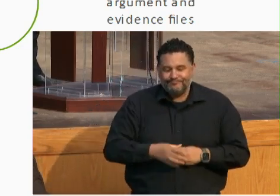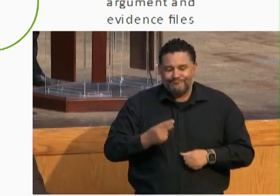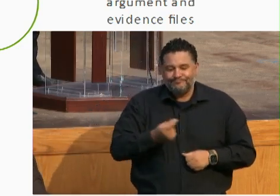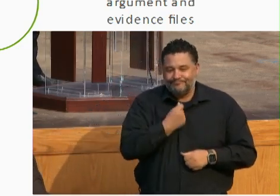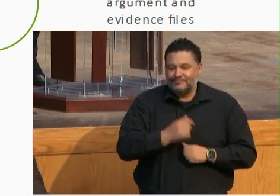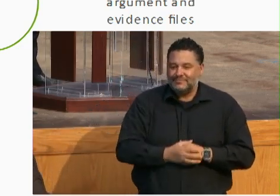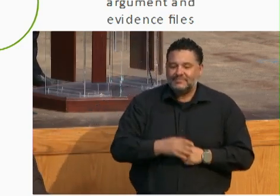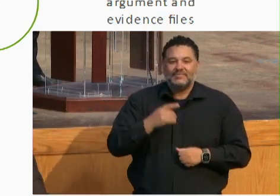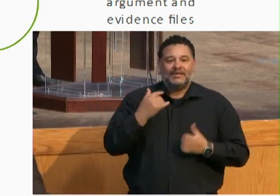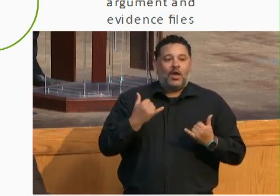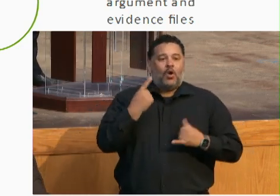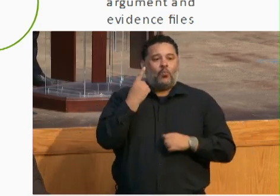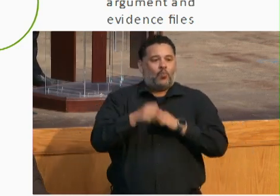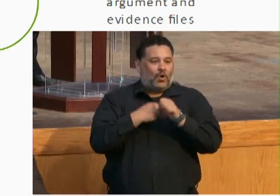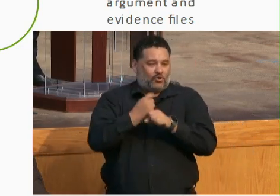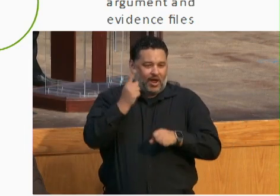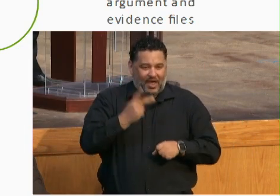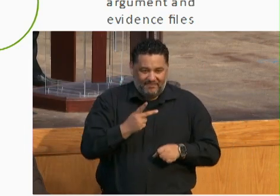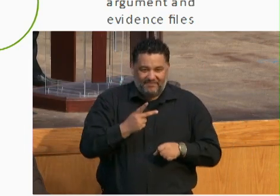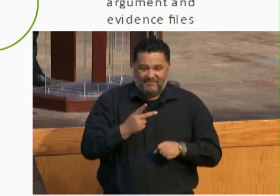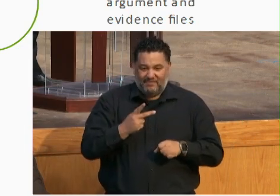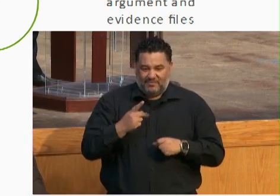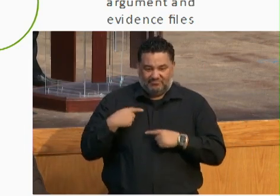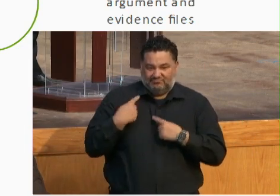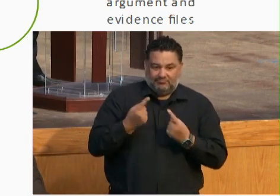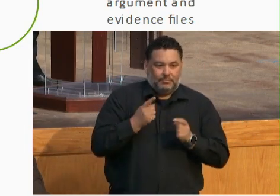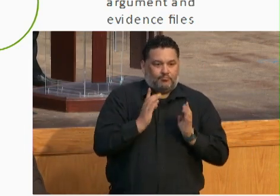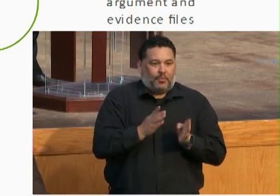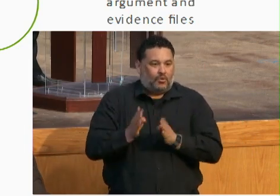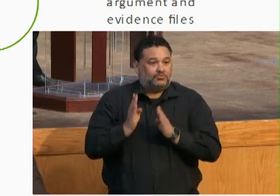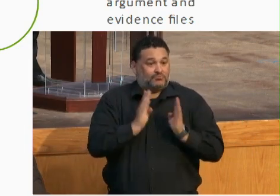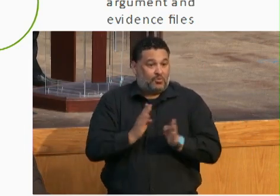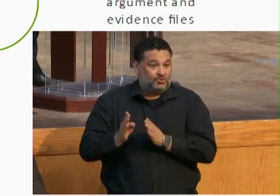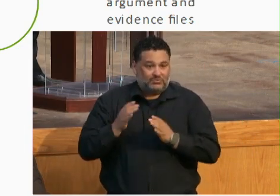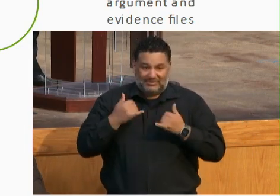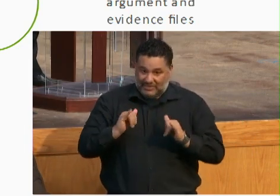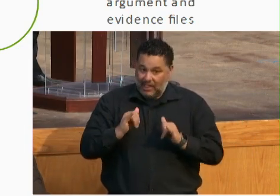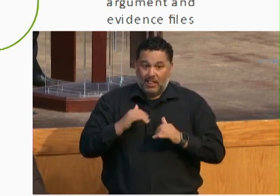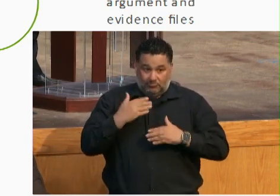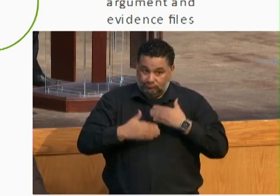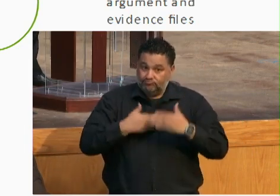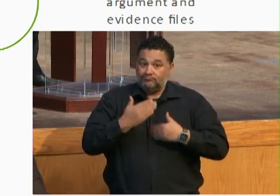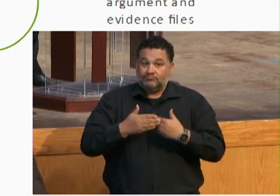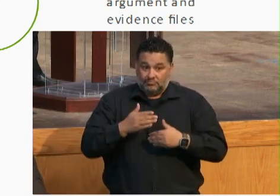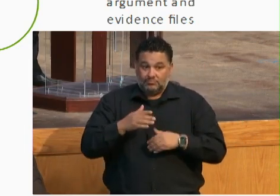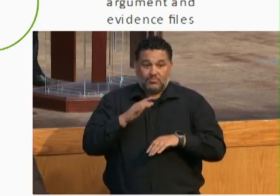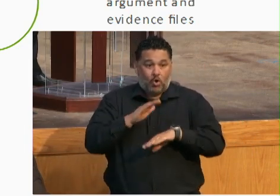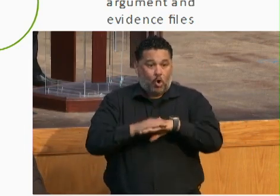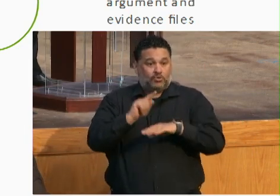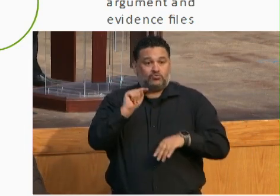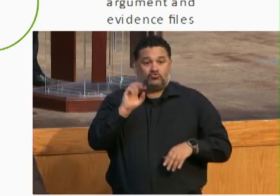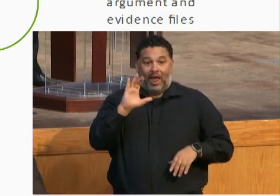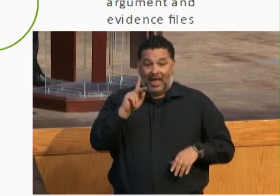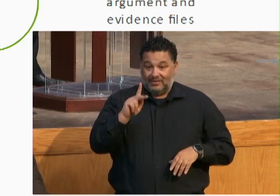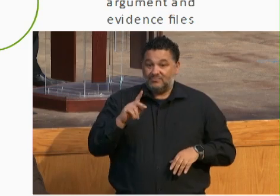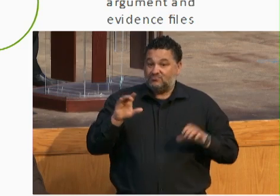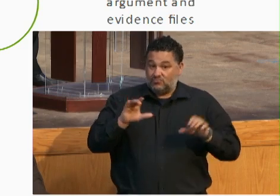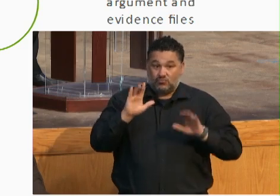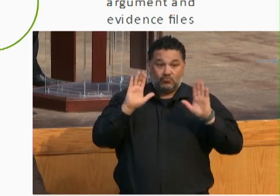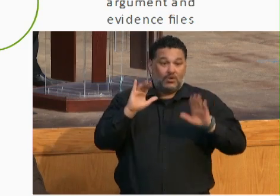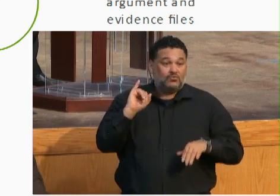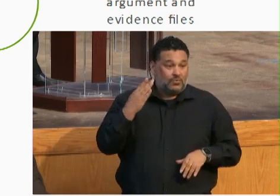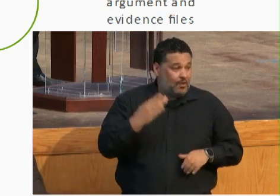year and a half into our preparation already. We're still on track. We're doing a great job, and we've